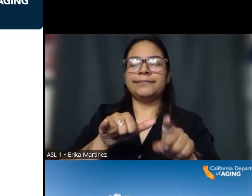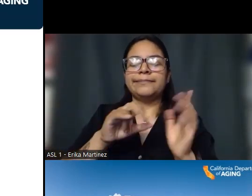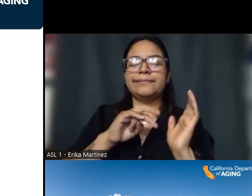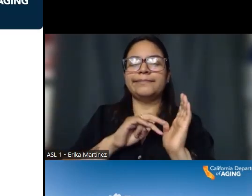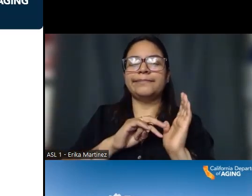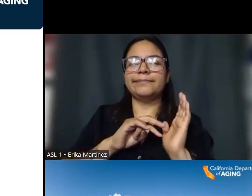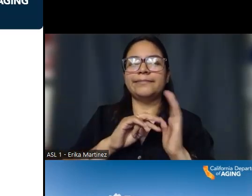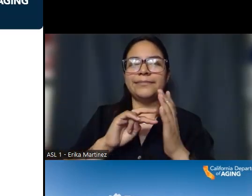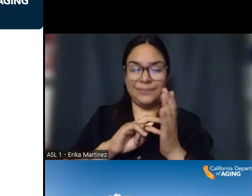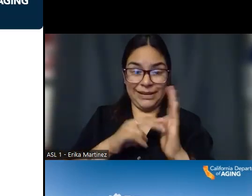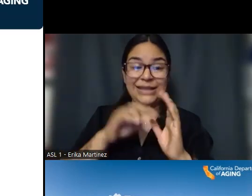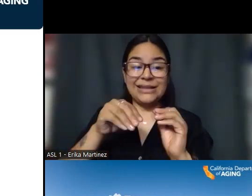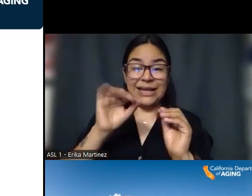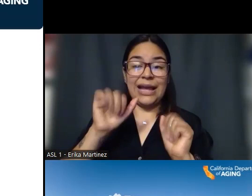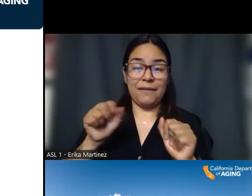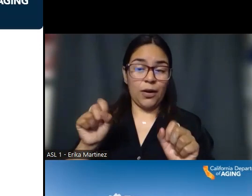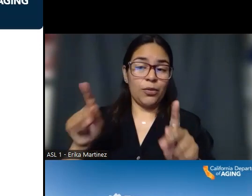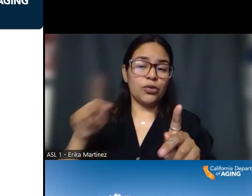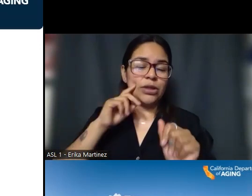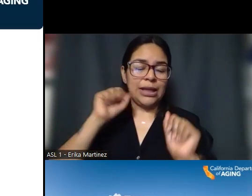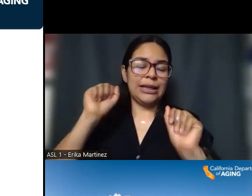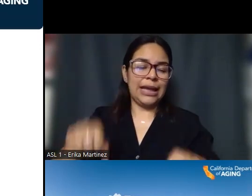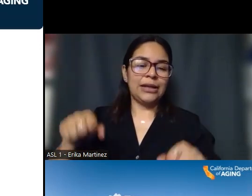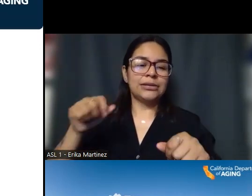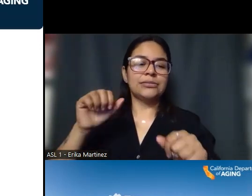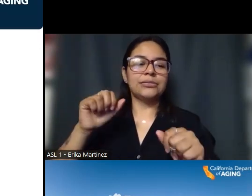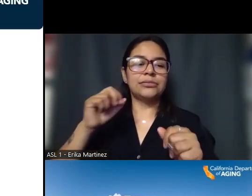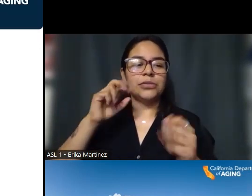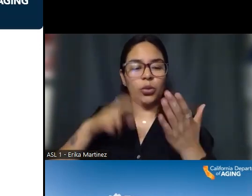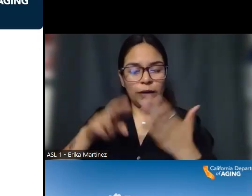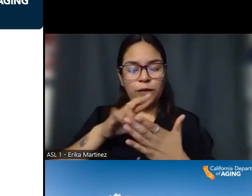team meeting, they do have the opportunity to seek judicial review.